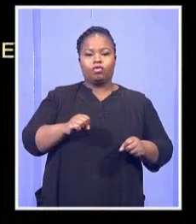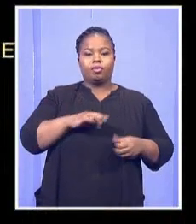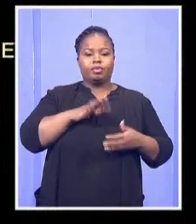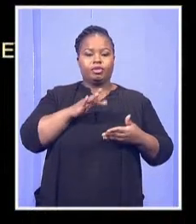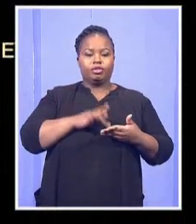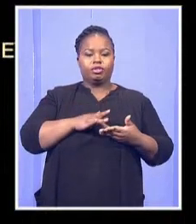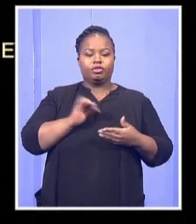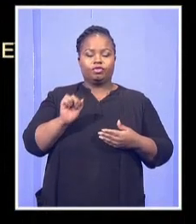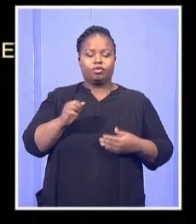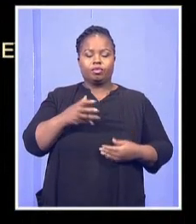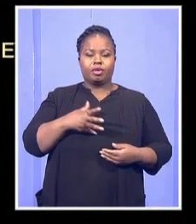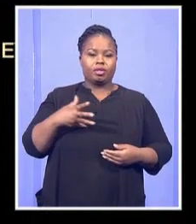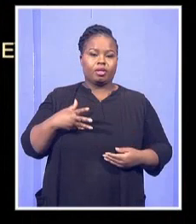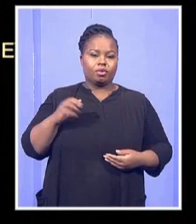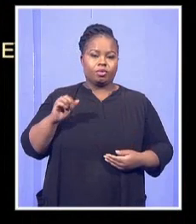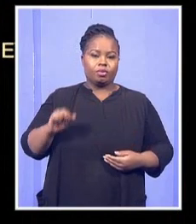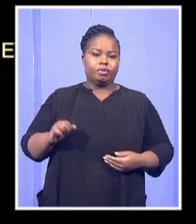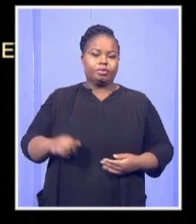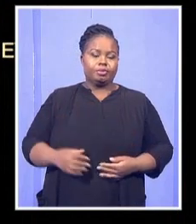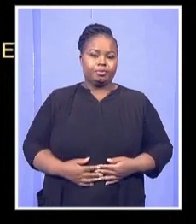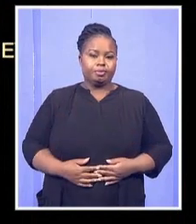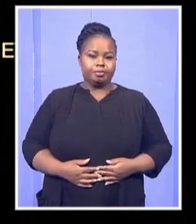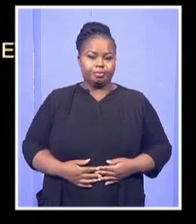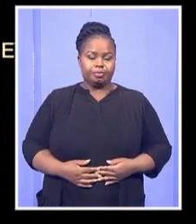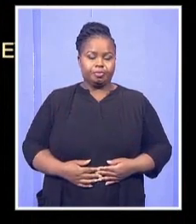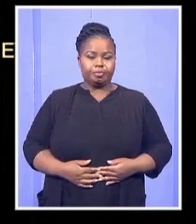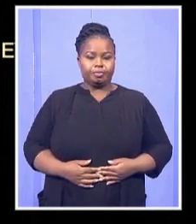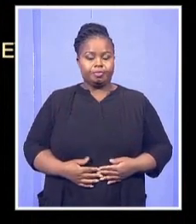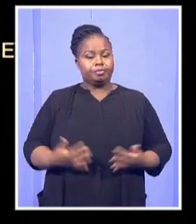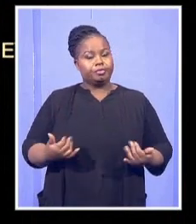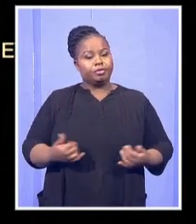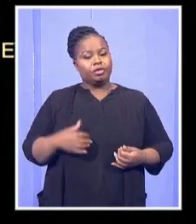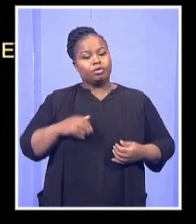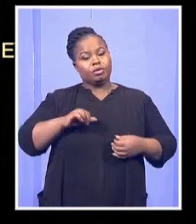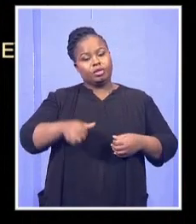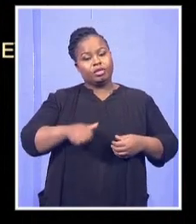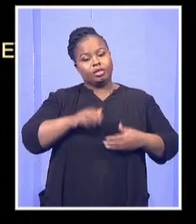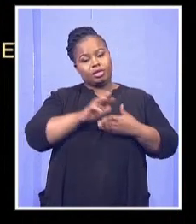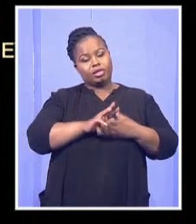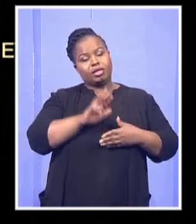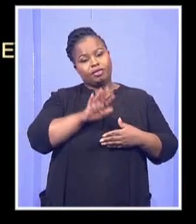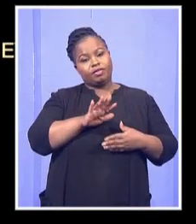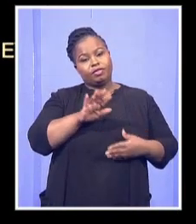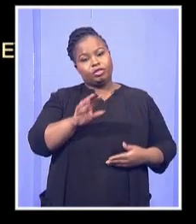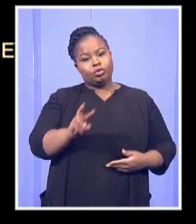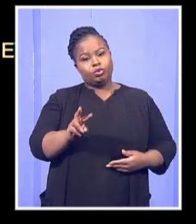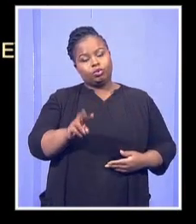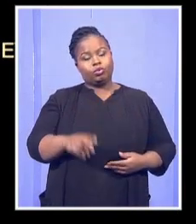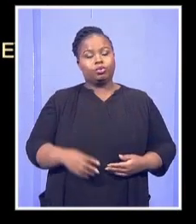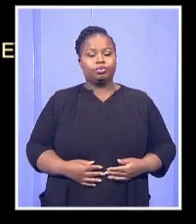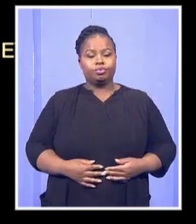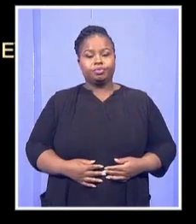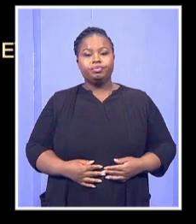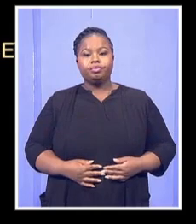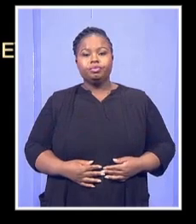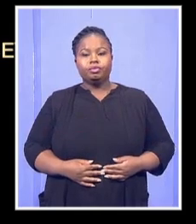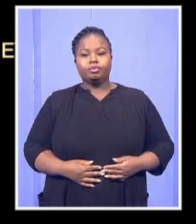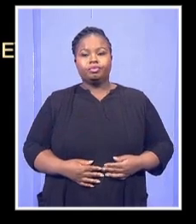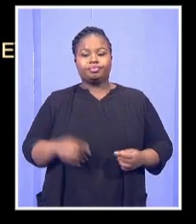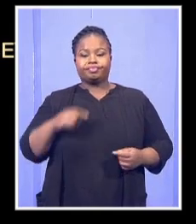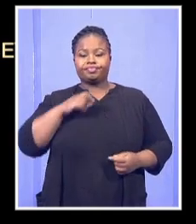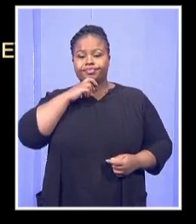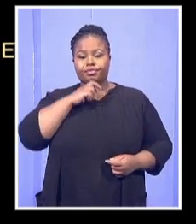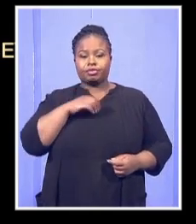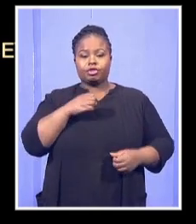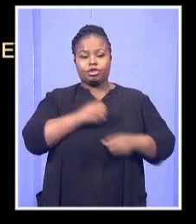the crown following the death of his mother. In 1952, we go back to her life. In 1952, King